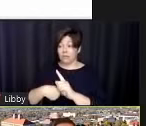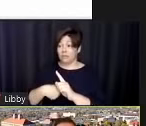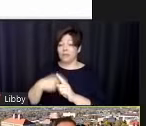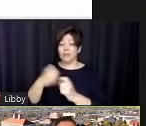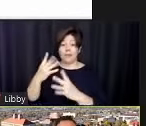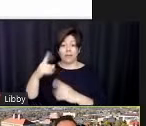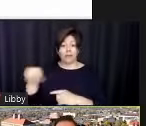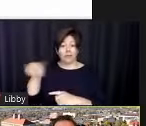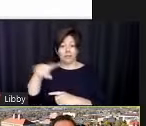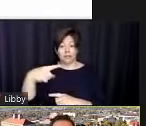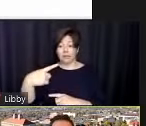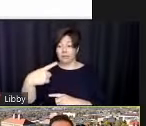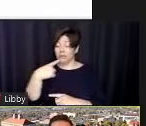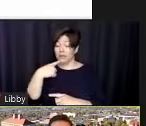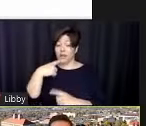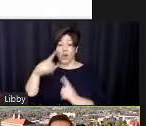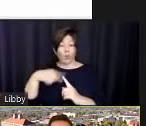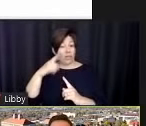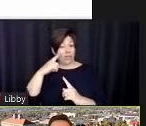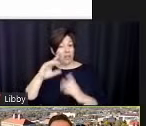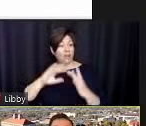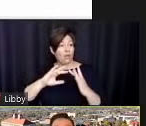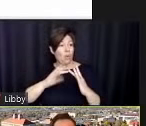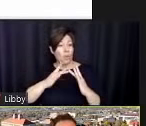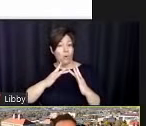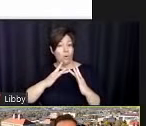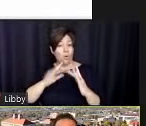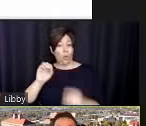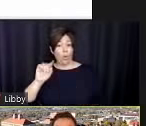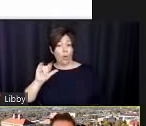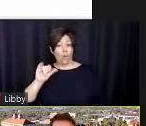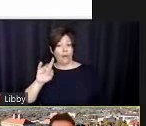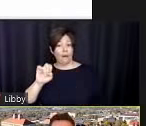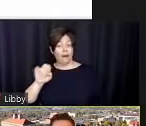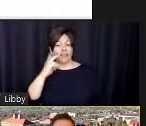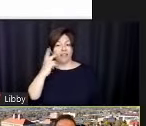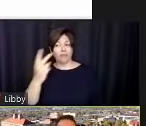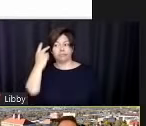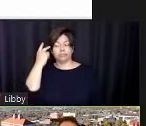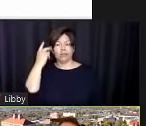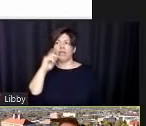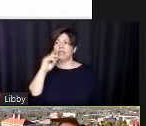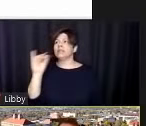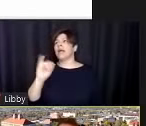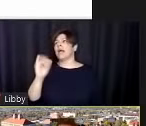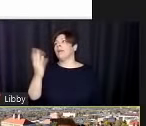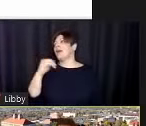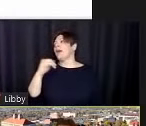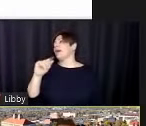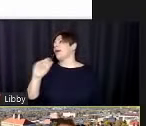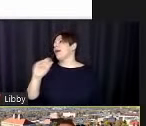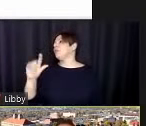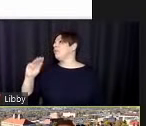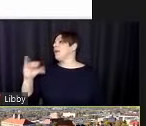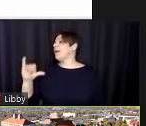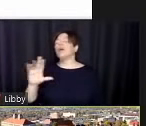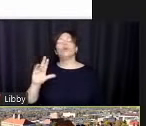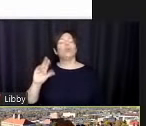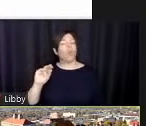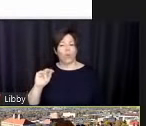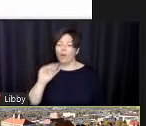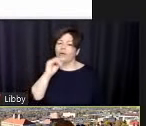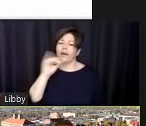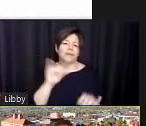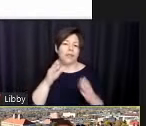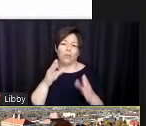them, when they think online learning, they think April and May. And it is going to be different in so many different